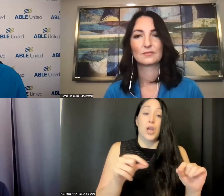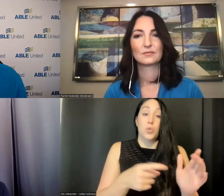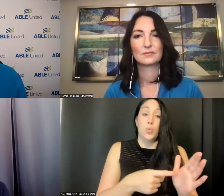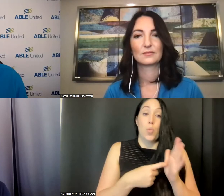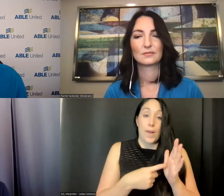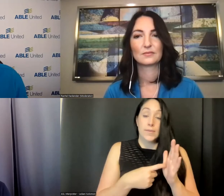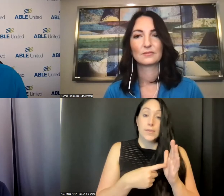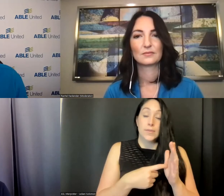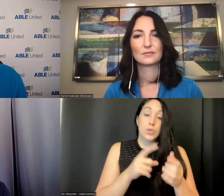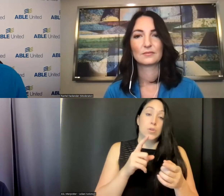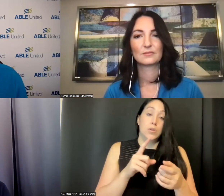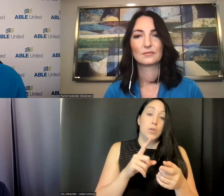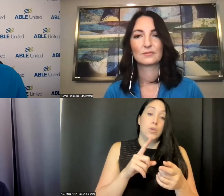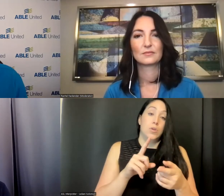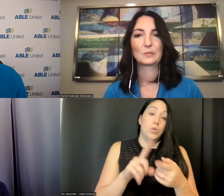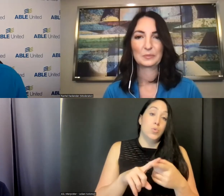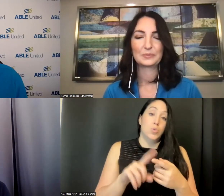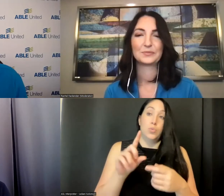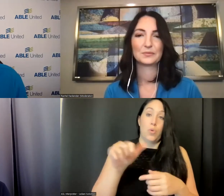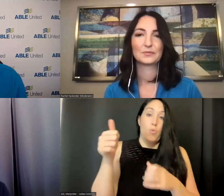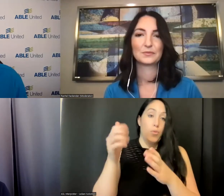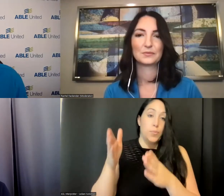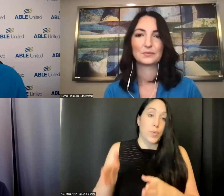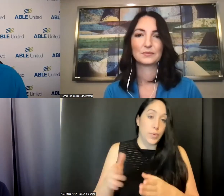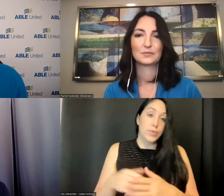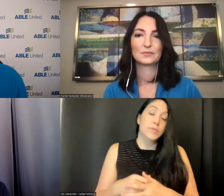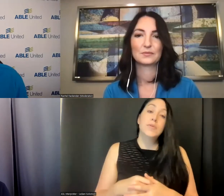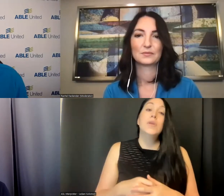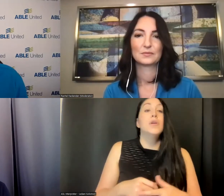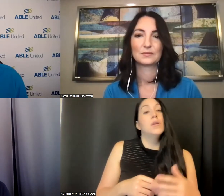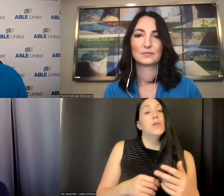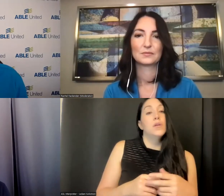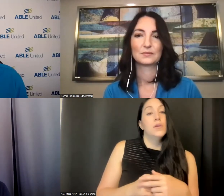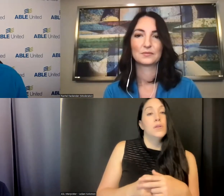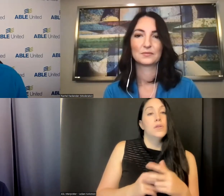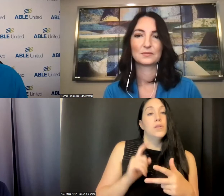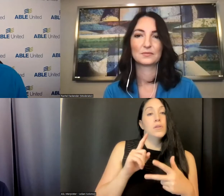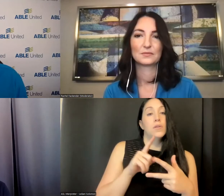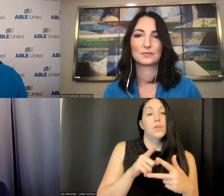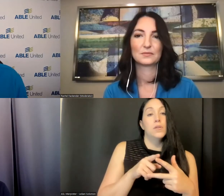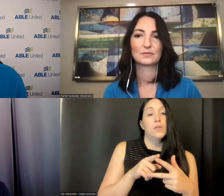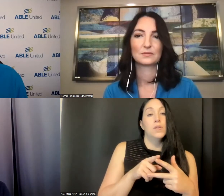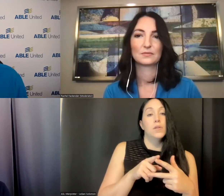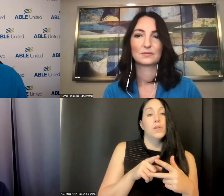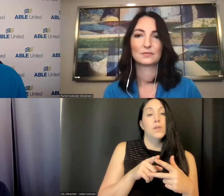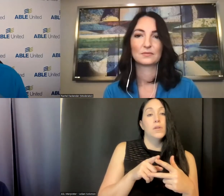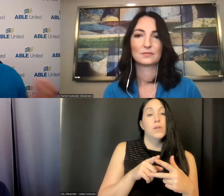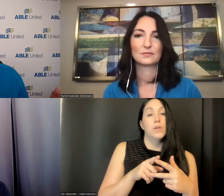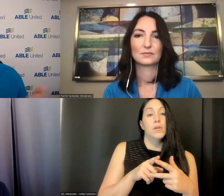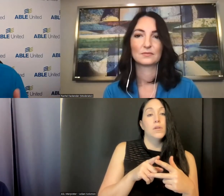third party. So maybe, you're paying your rent or something. You can do that by submitting